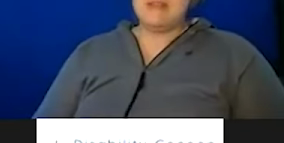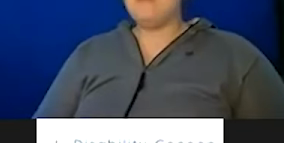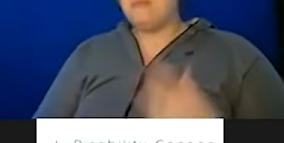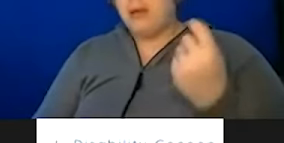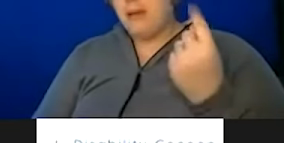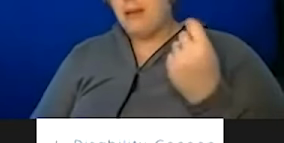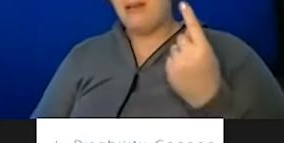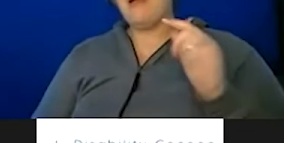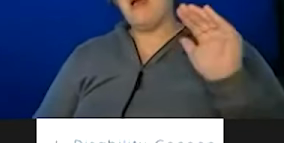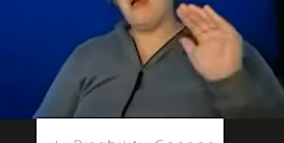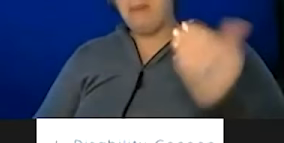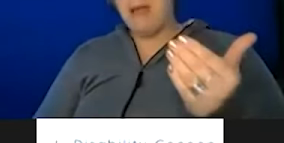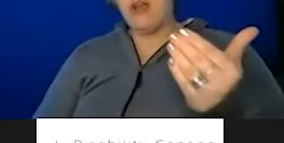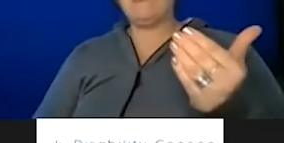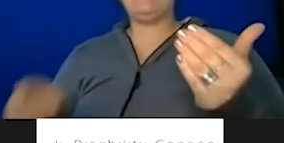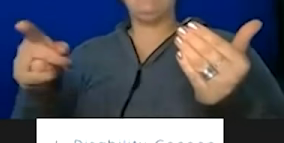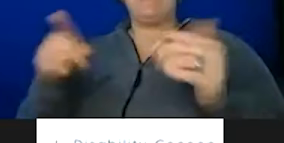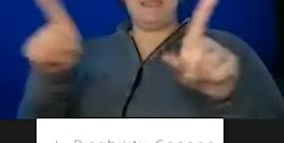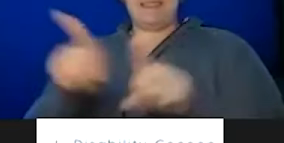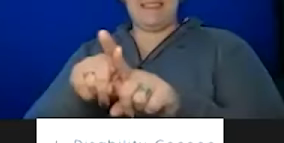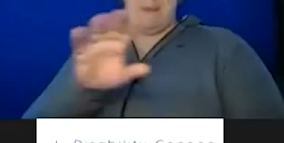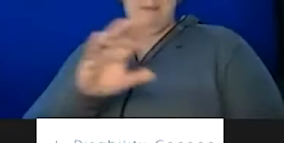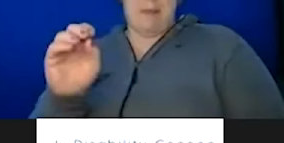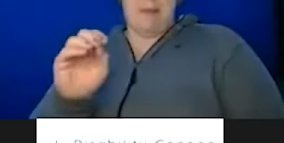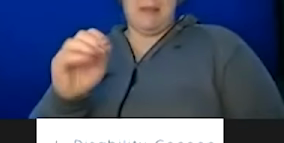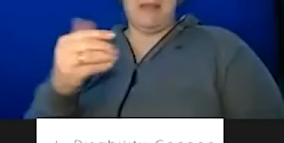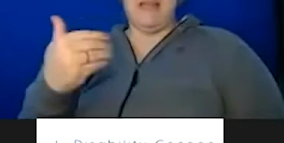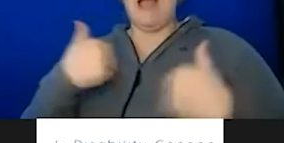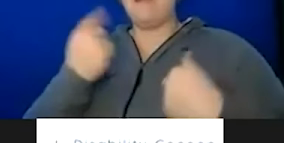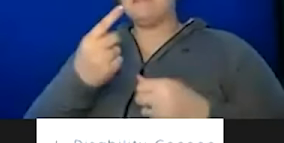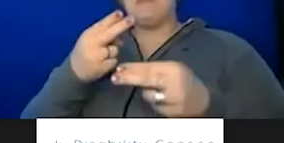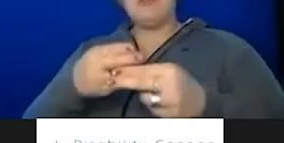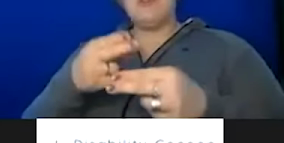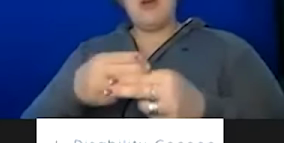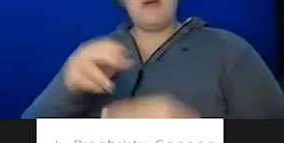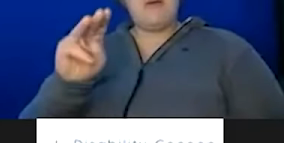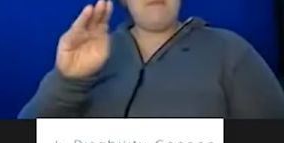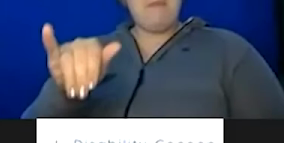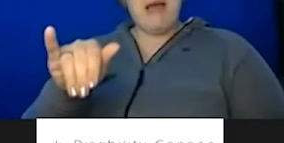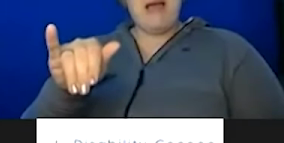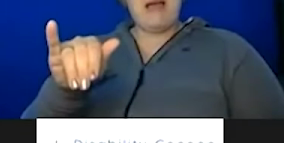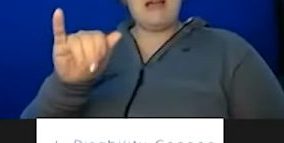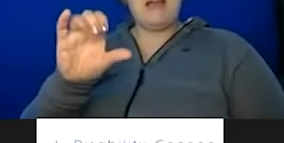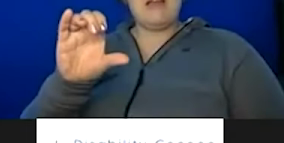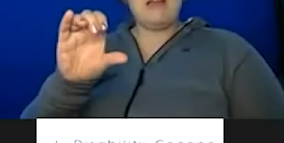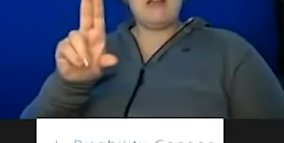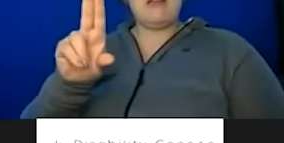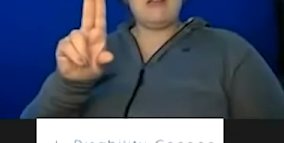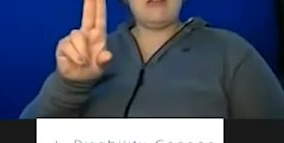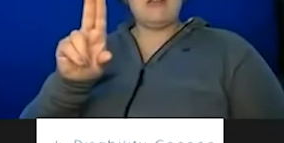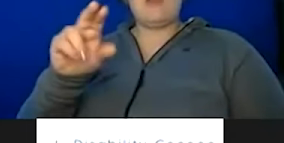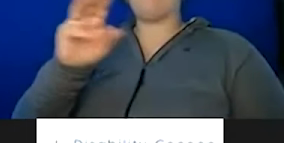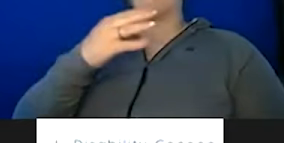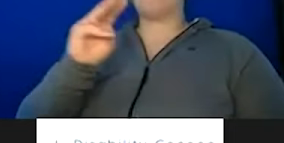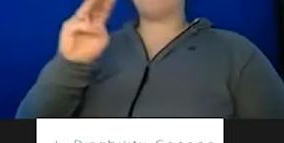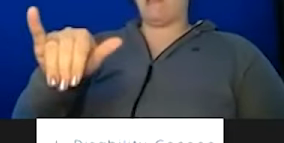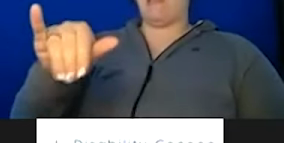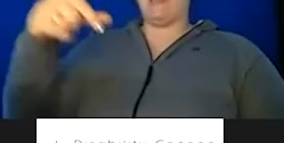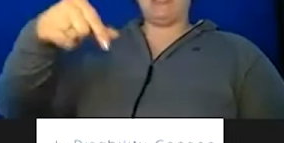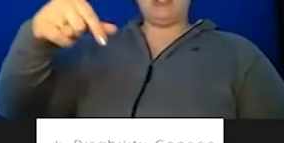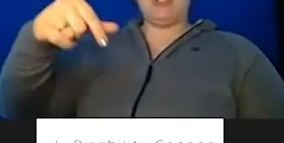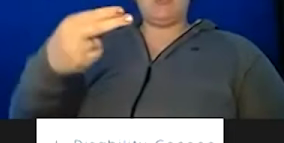also, Chamberlain also makes, it's called the MyQ Hub. And I haven't had a chance to use this particular